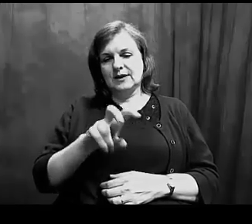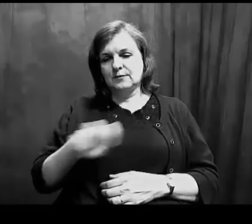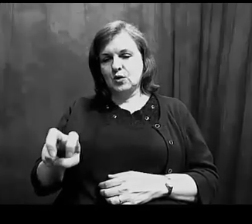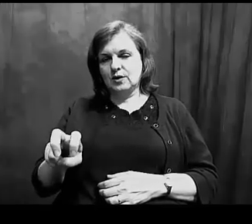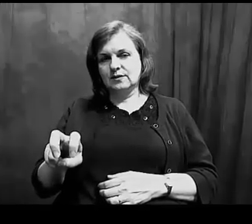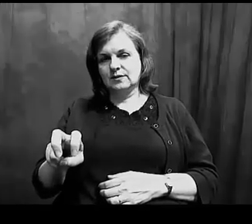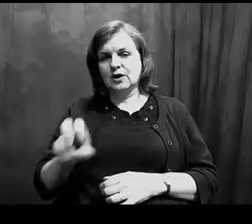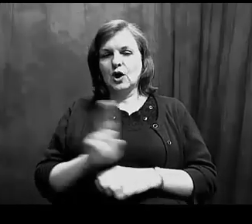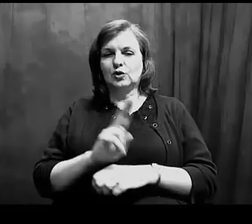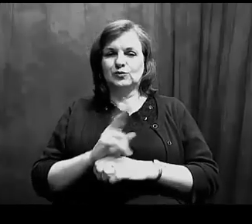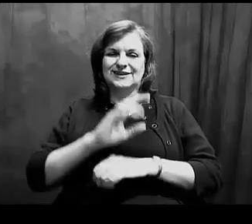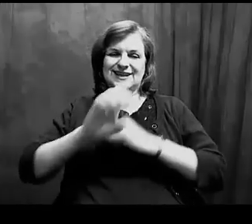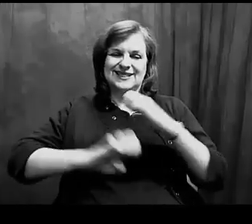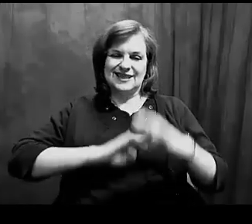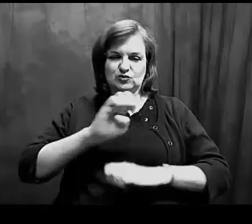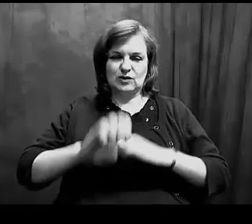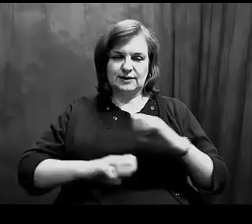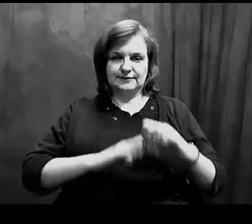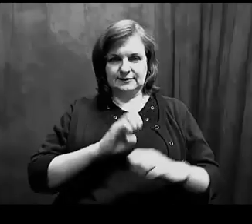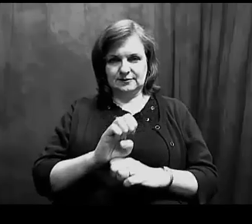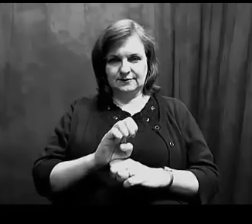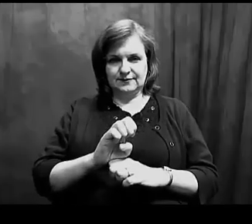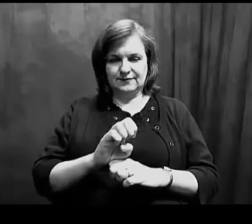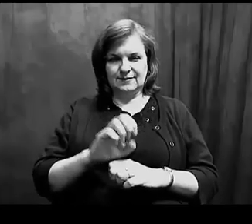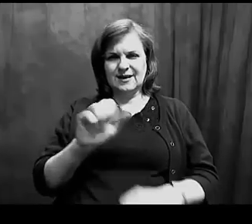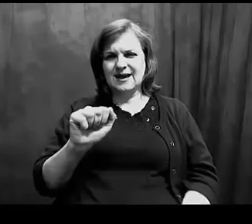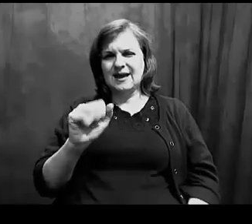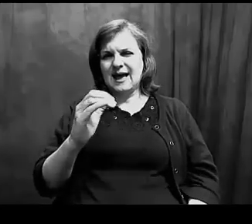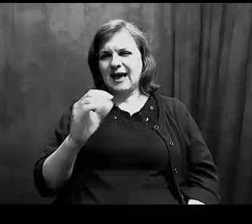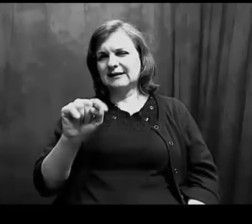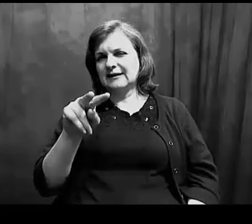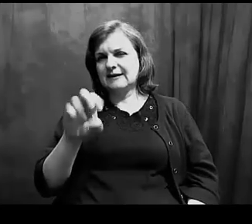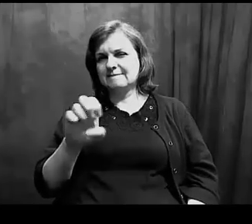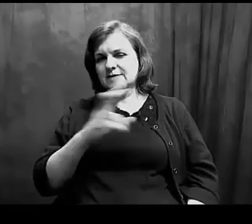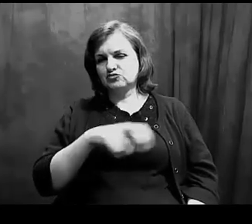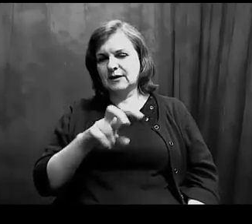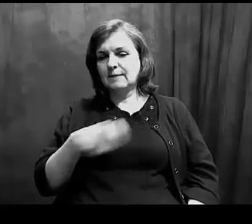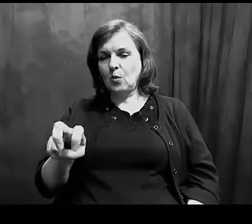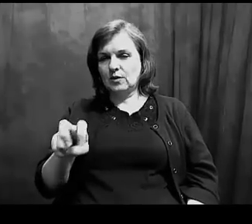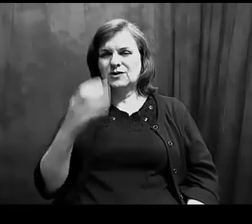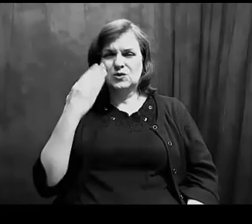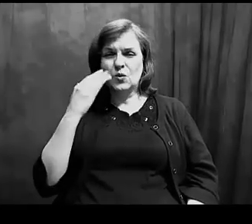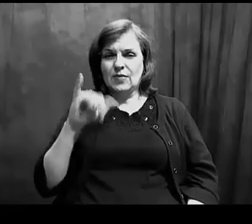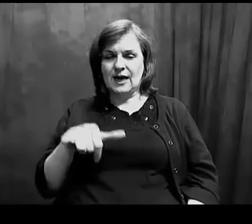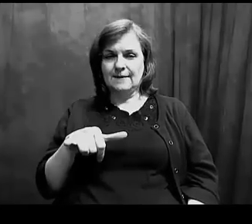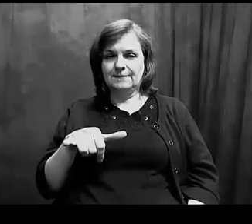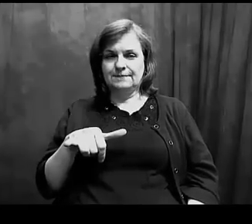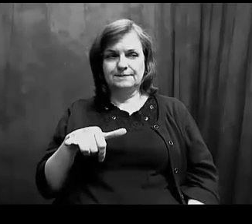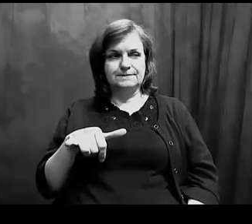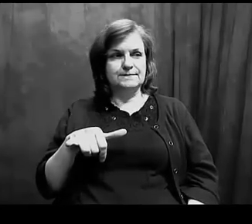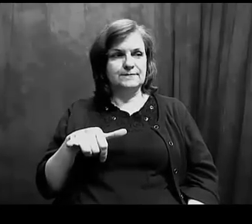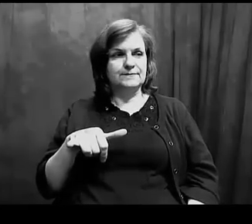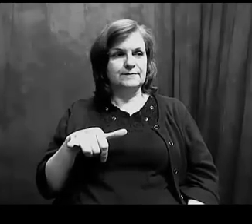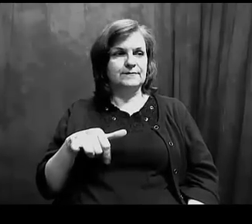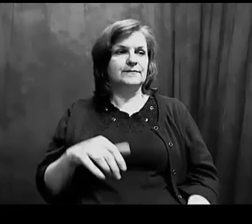transport, powered by electrons. So active transport, you know this.